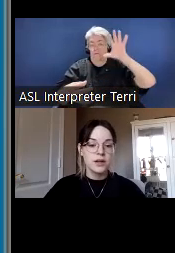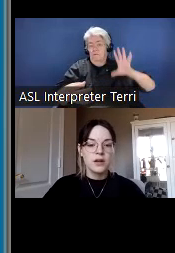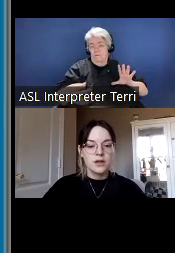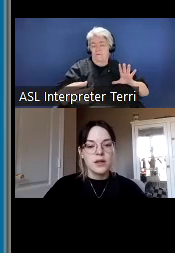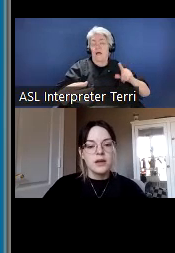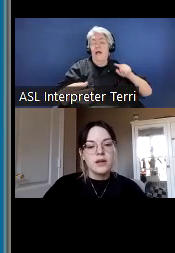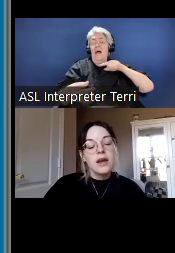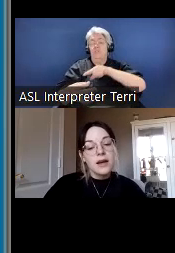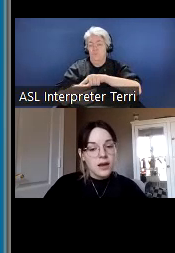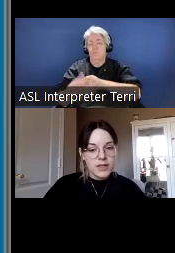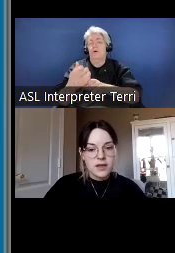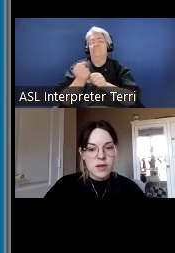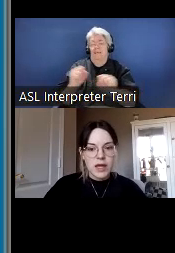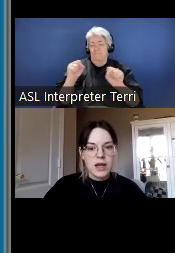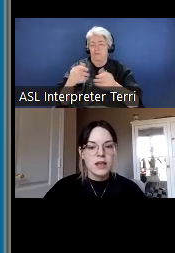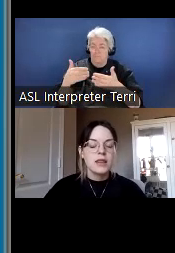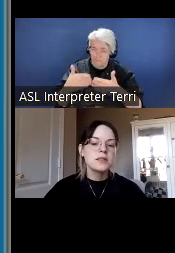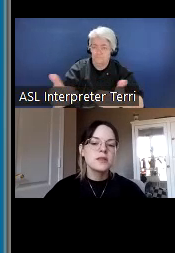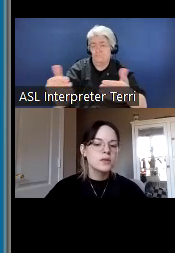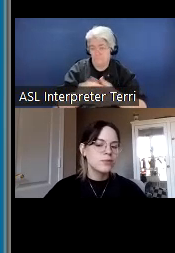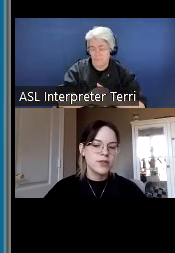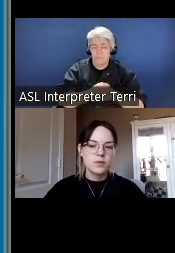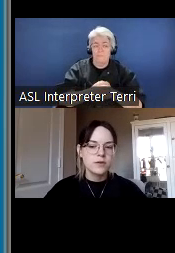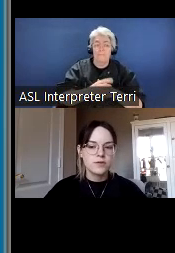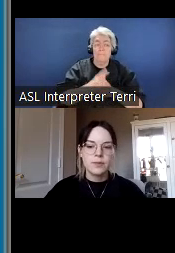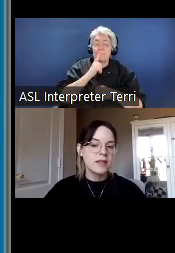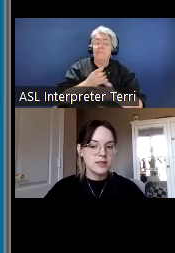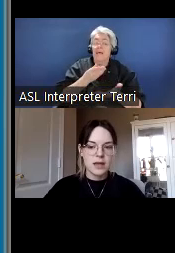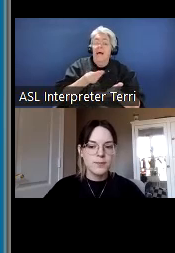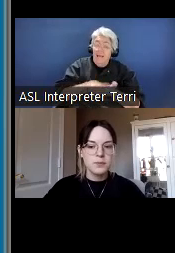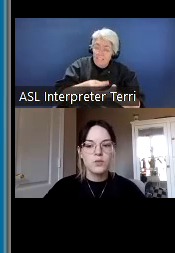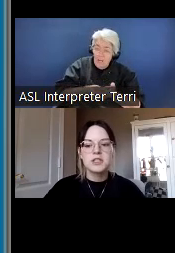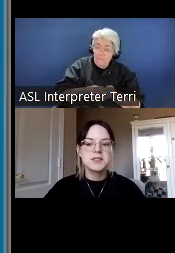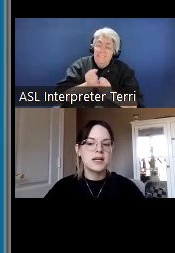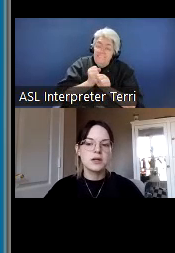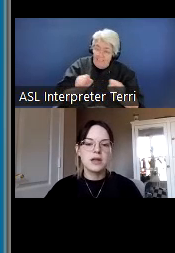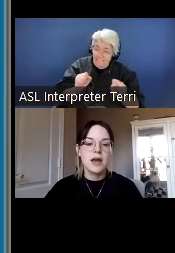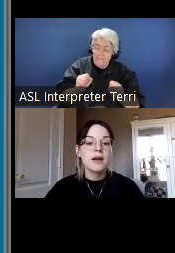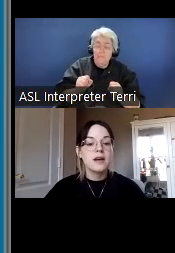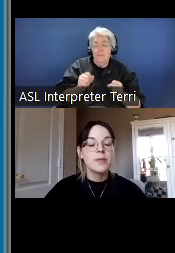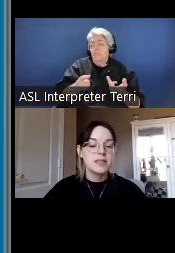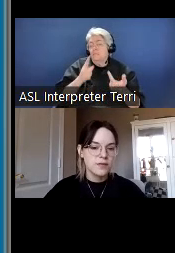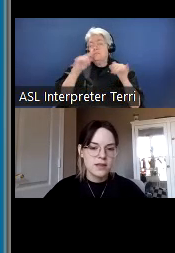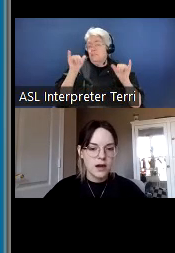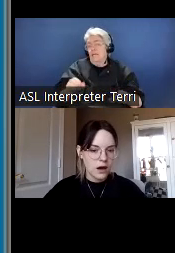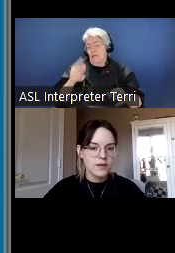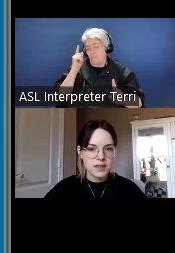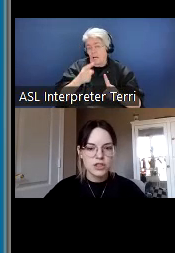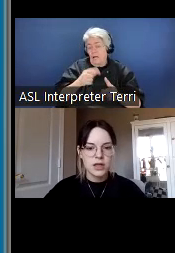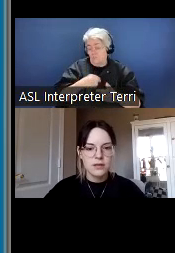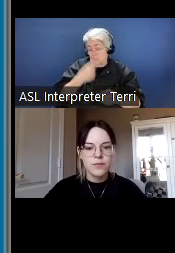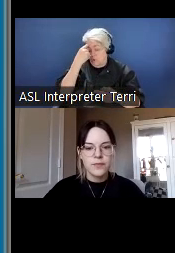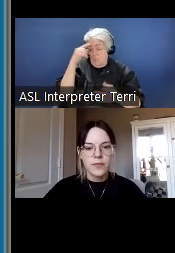safer. In economic safety planning, these goals and principles remain the same. We're just centering economic safety in